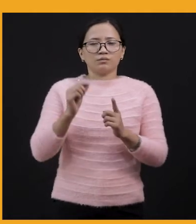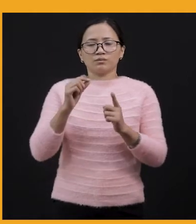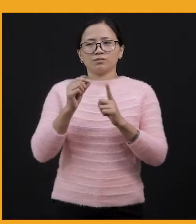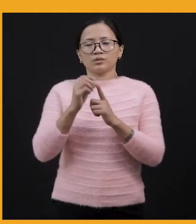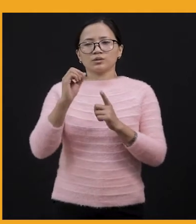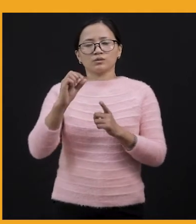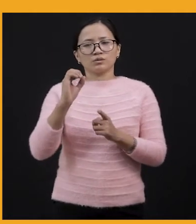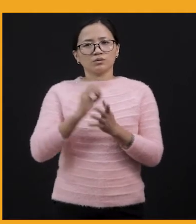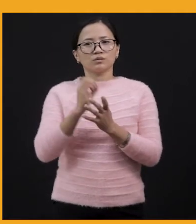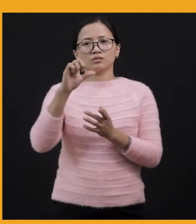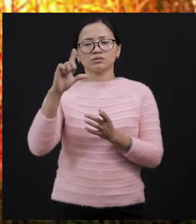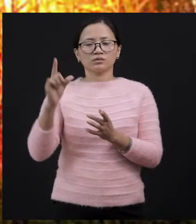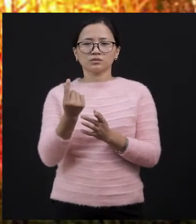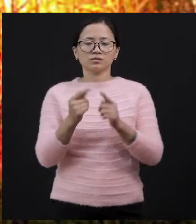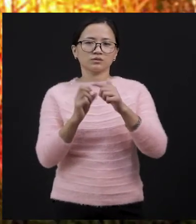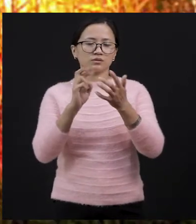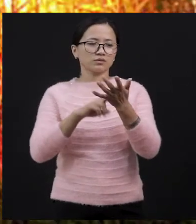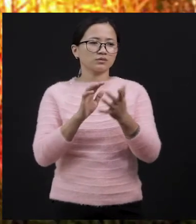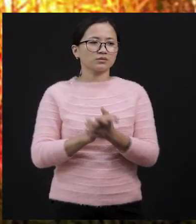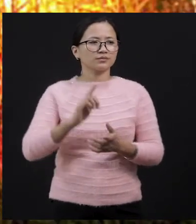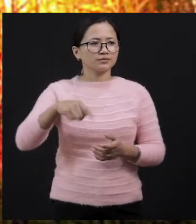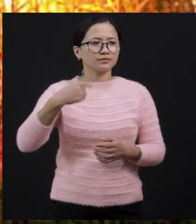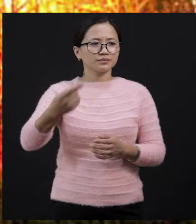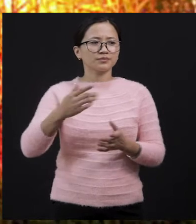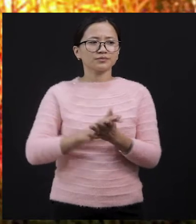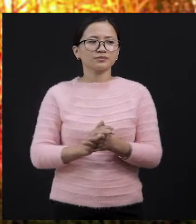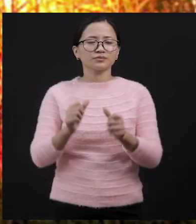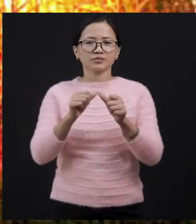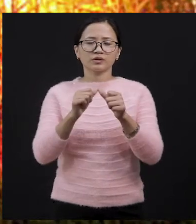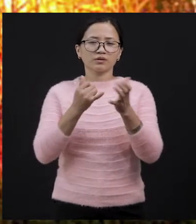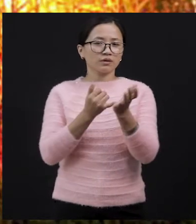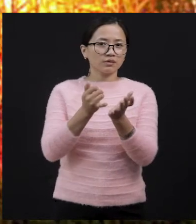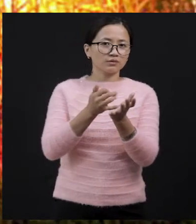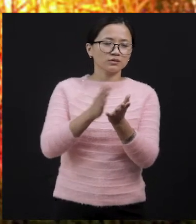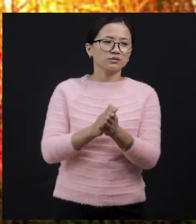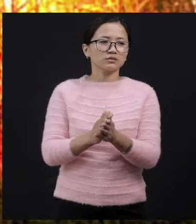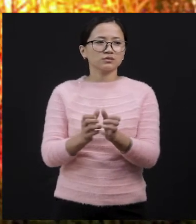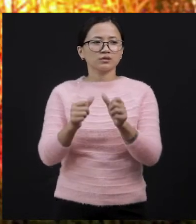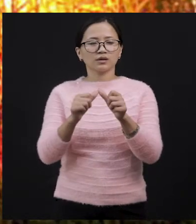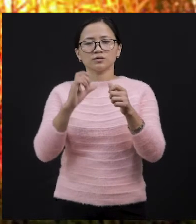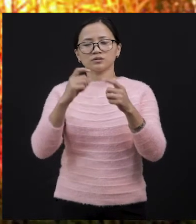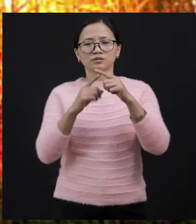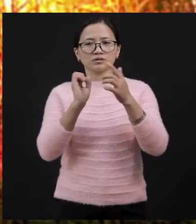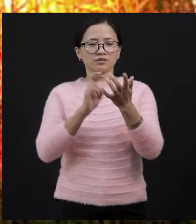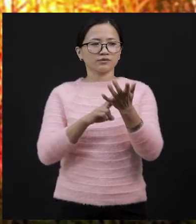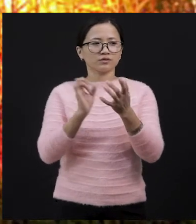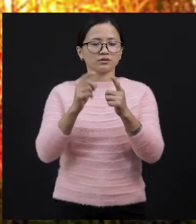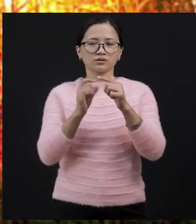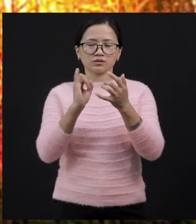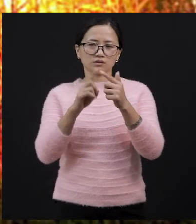Okay? Now, next, agricultural activities.